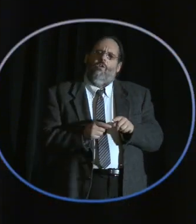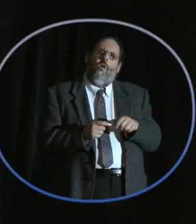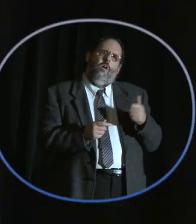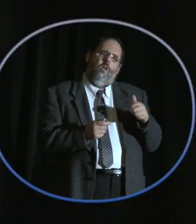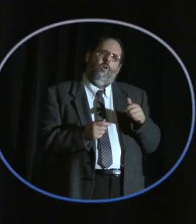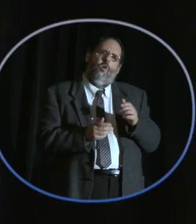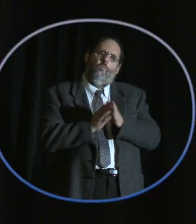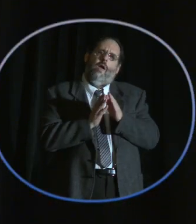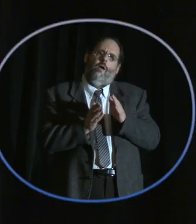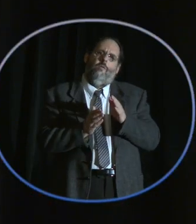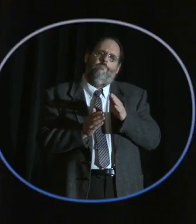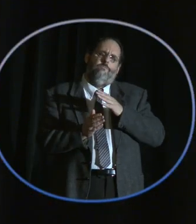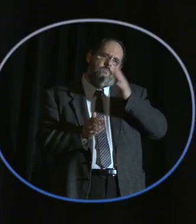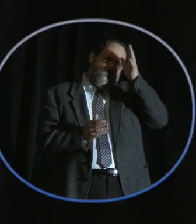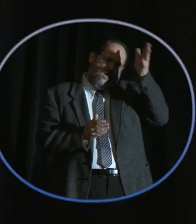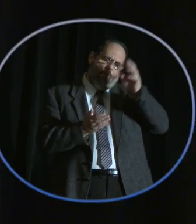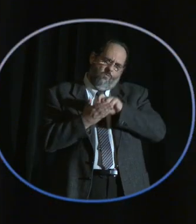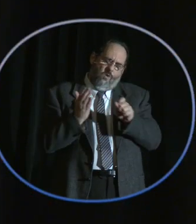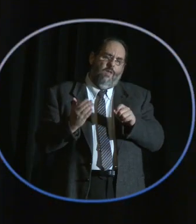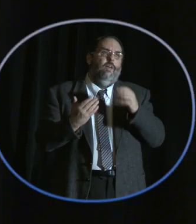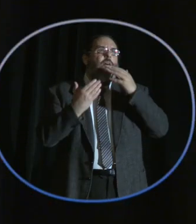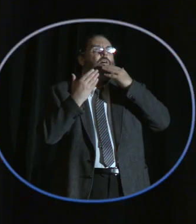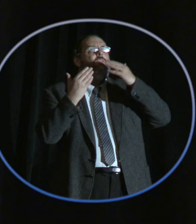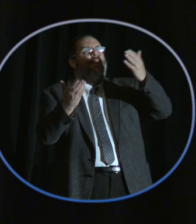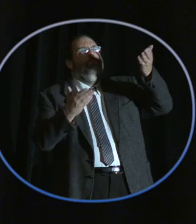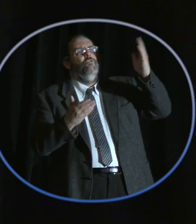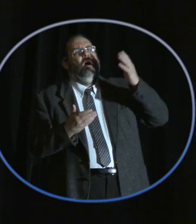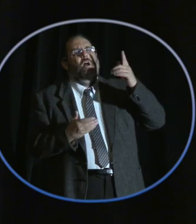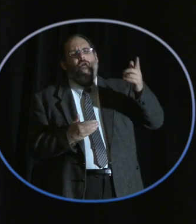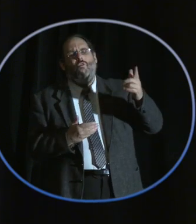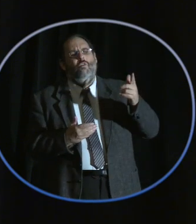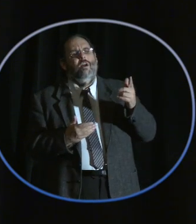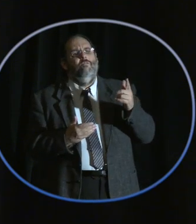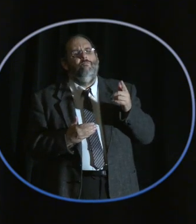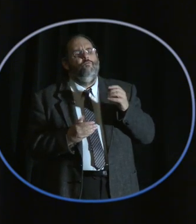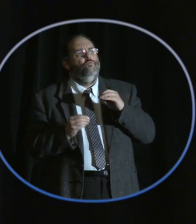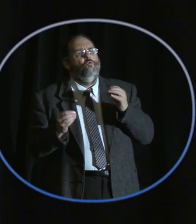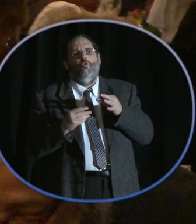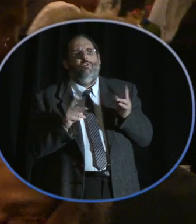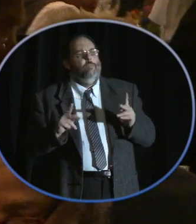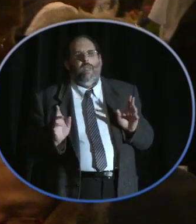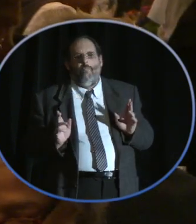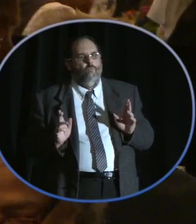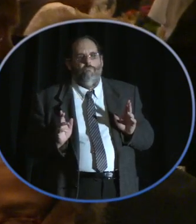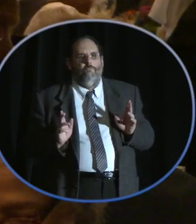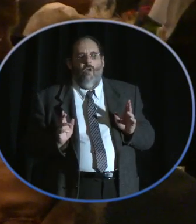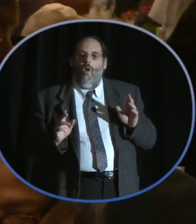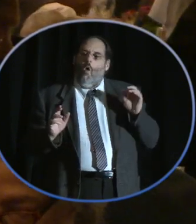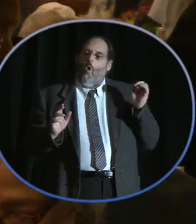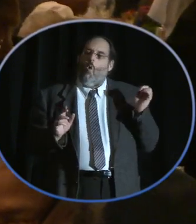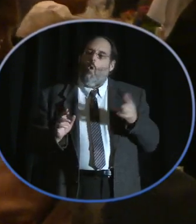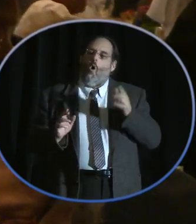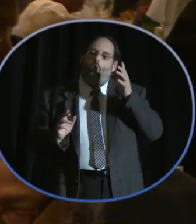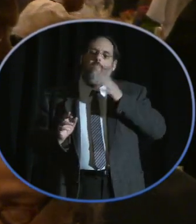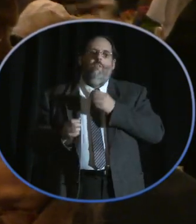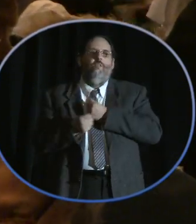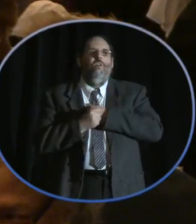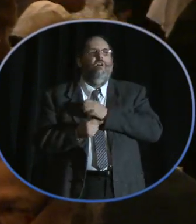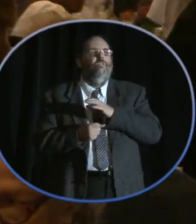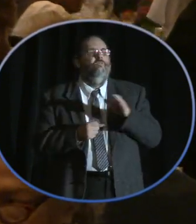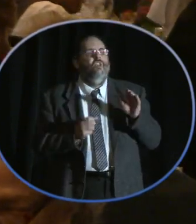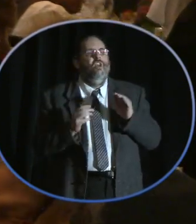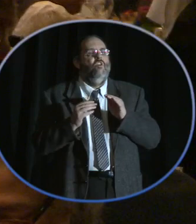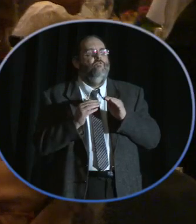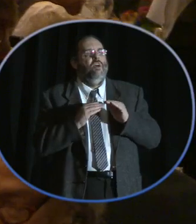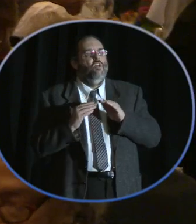this. We thank thee, God, that thou hast no chosen people, but that all men who love their fellows